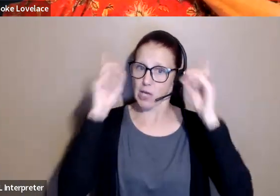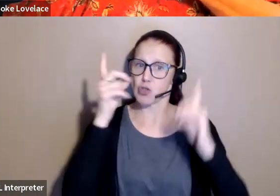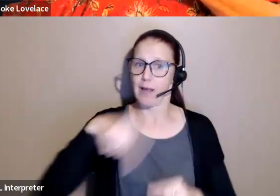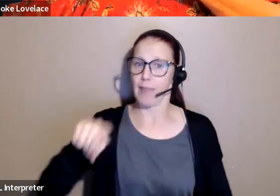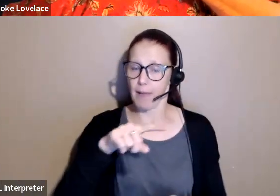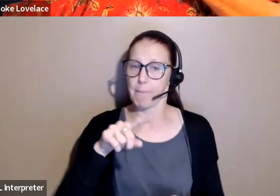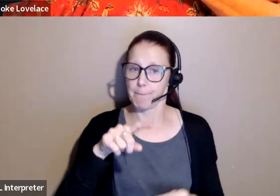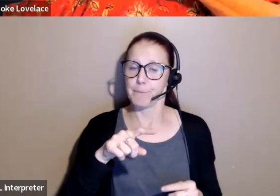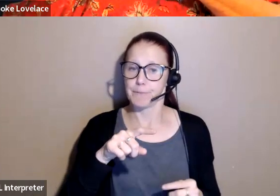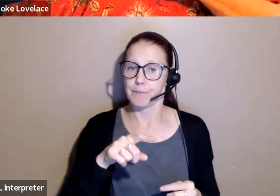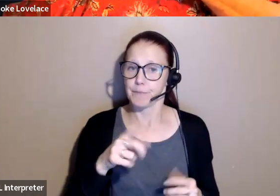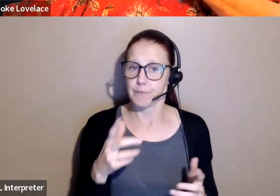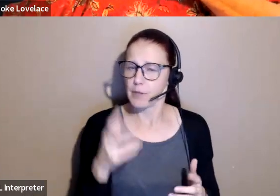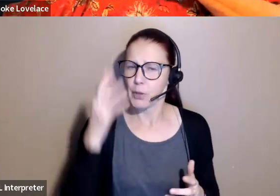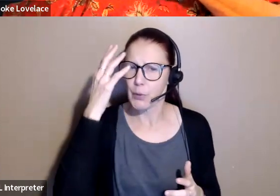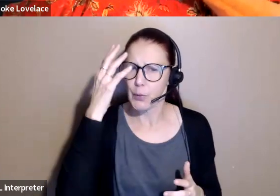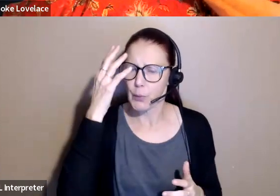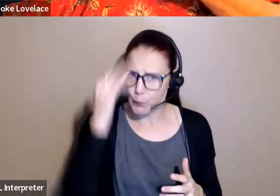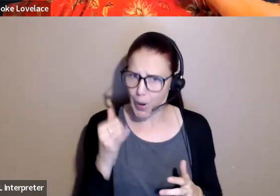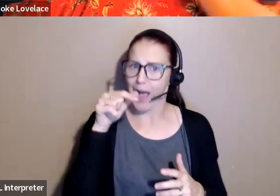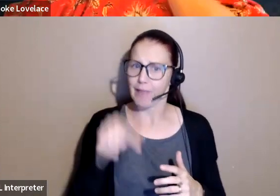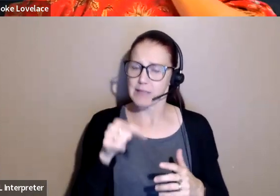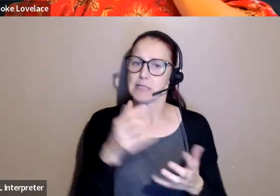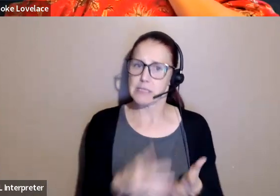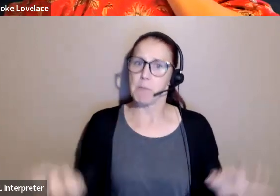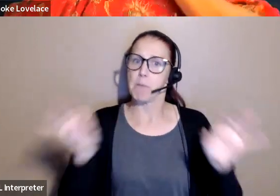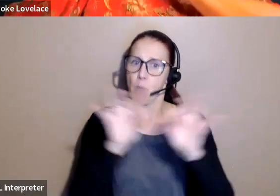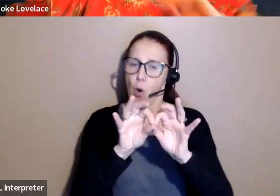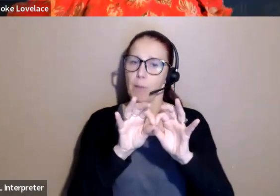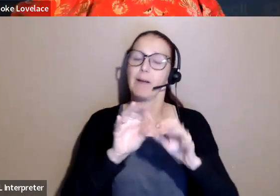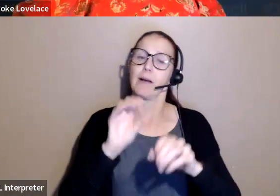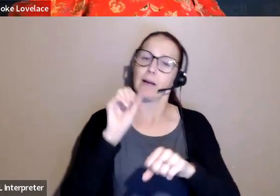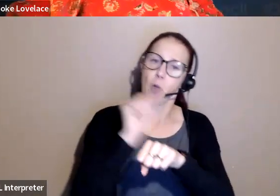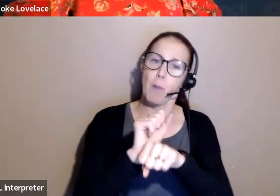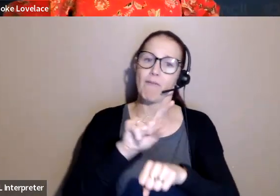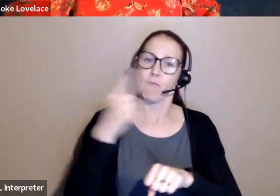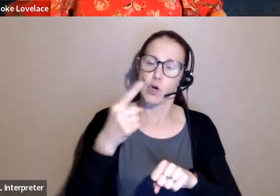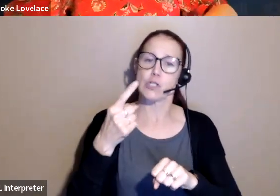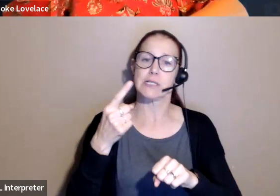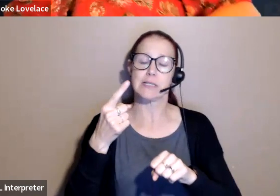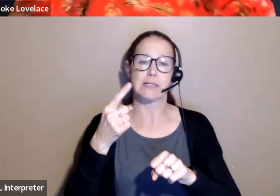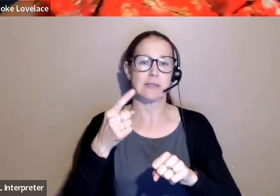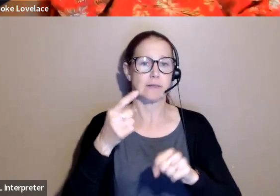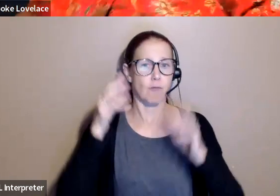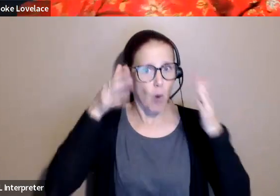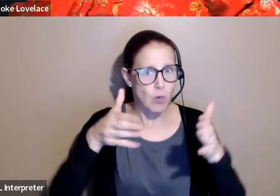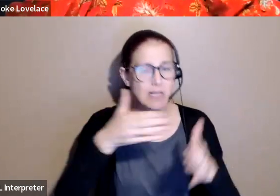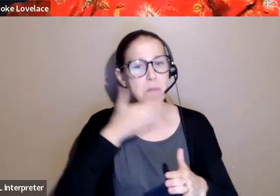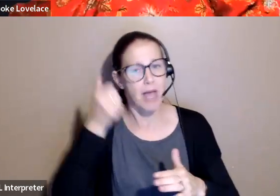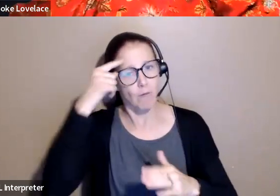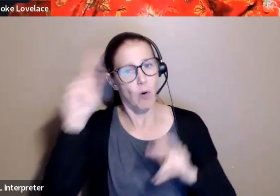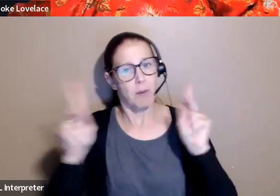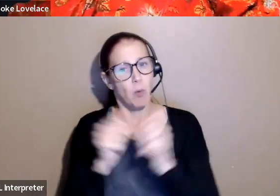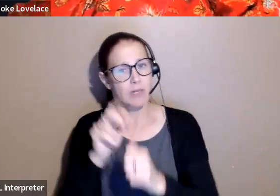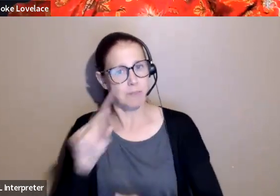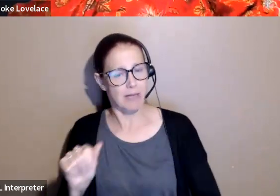on why movement to employment first principles are better for people with disabilities.